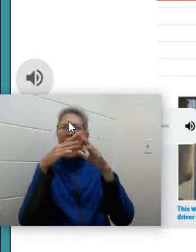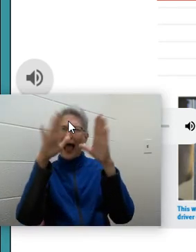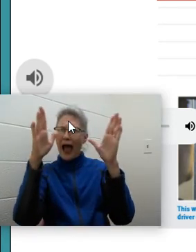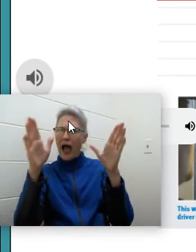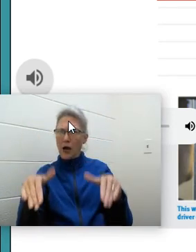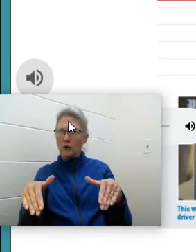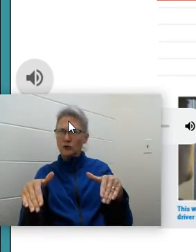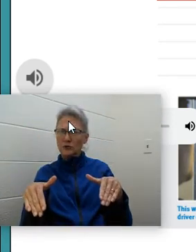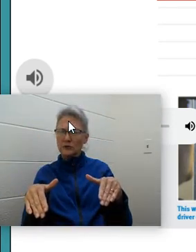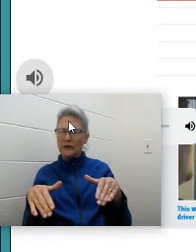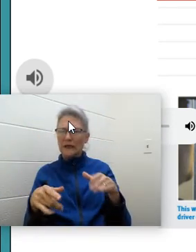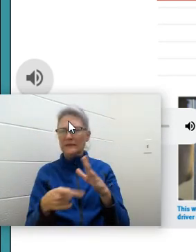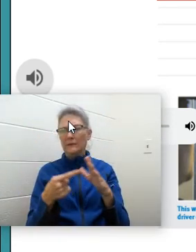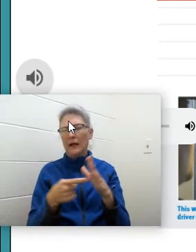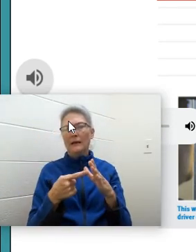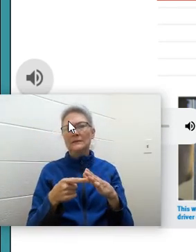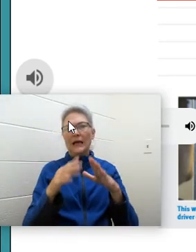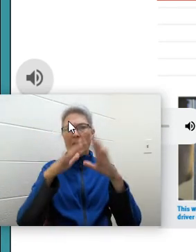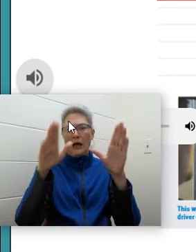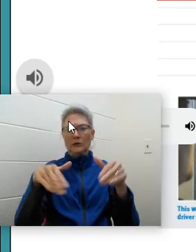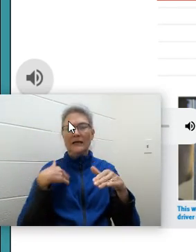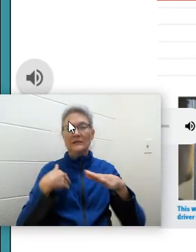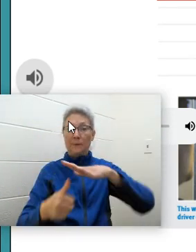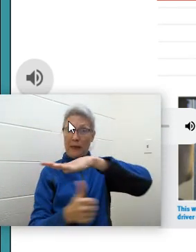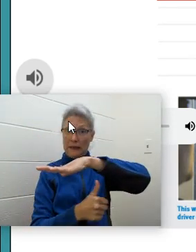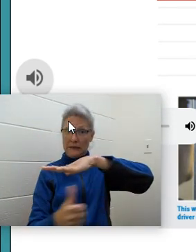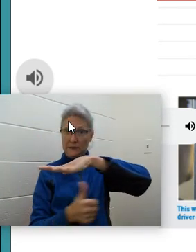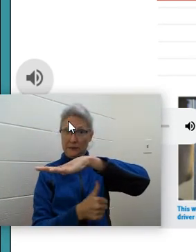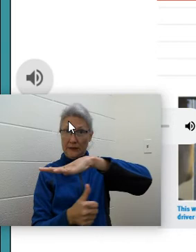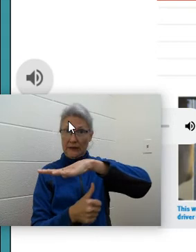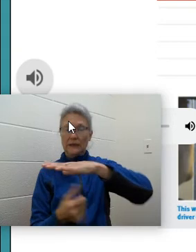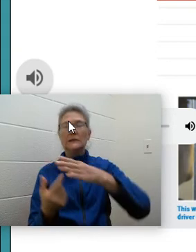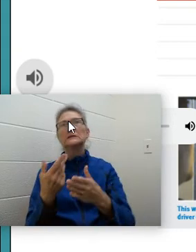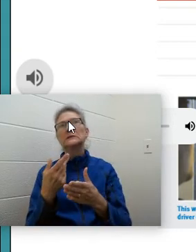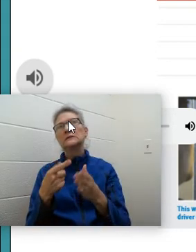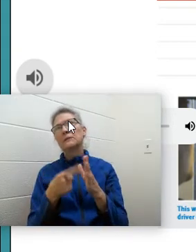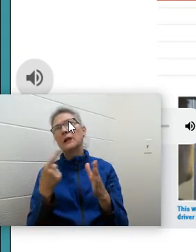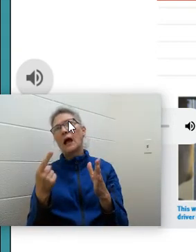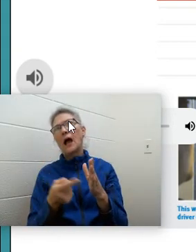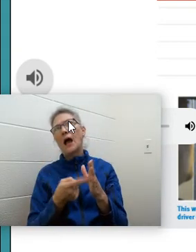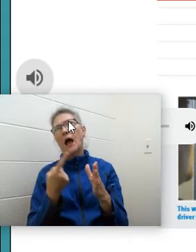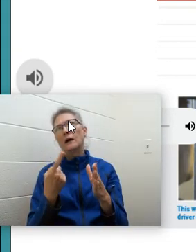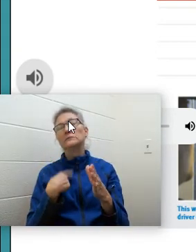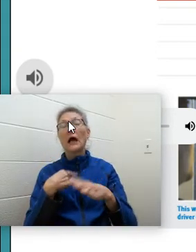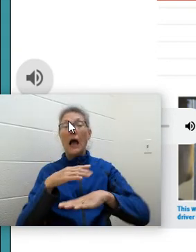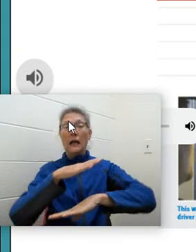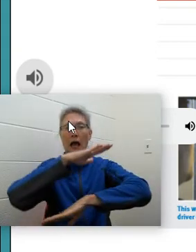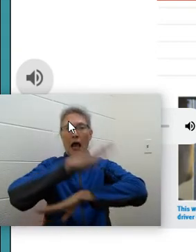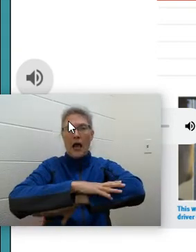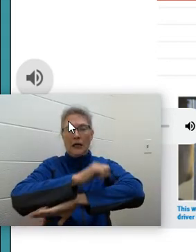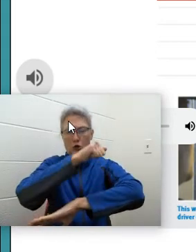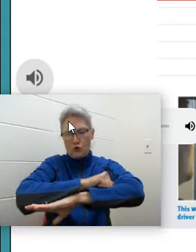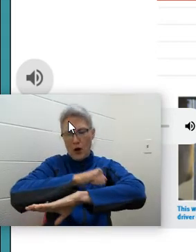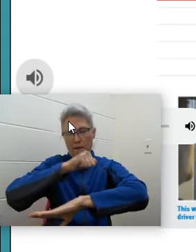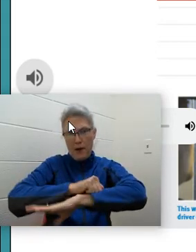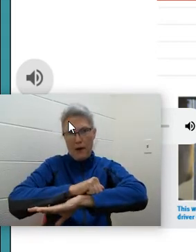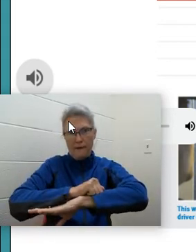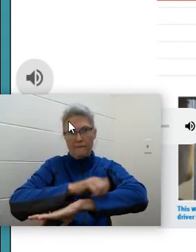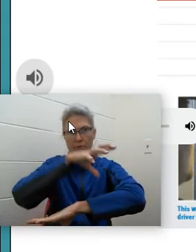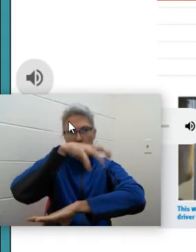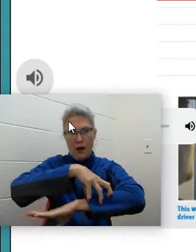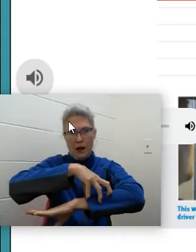house, sometimes houses have basements, sometimes houses are just on a slab of concrete. That's